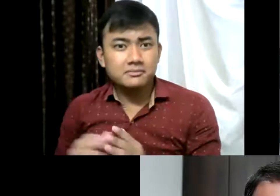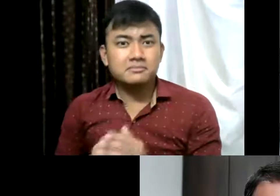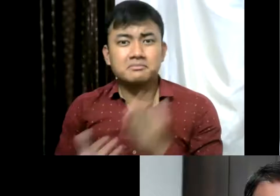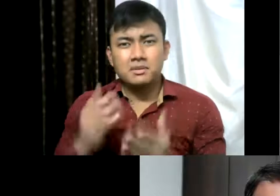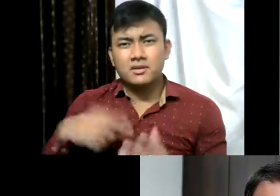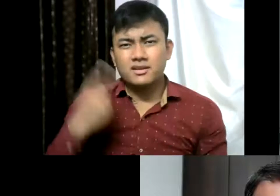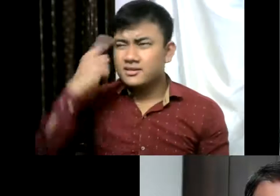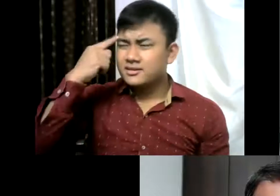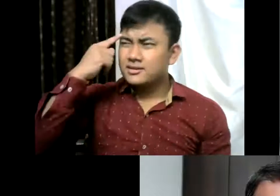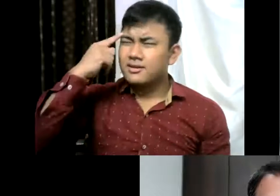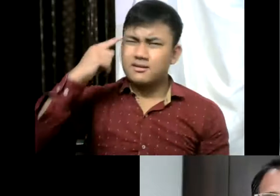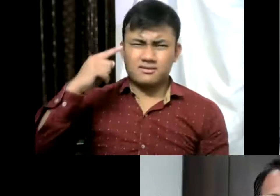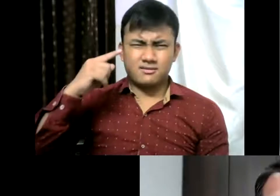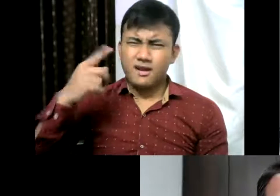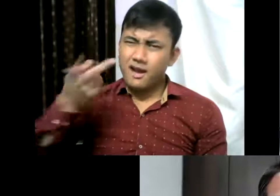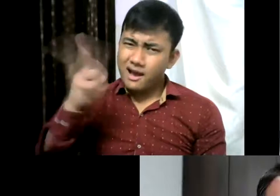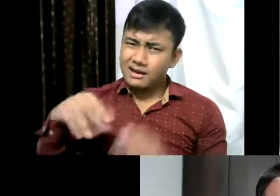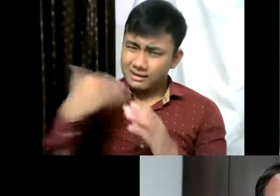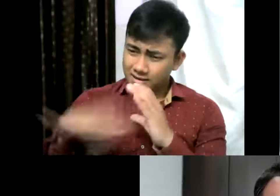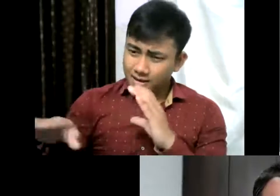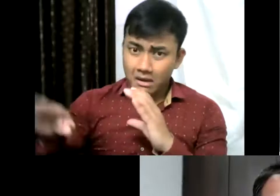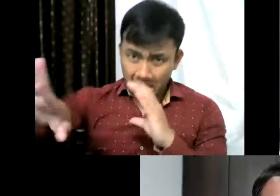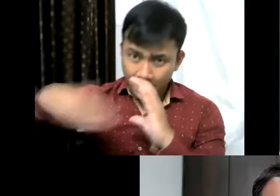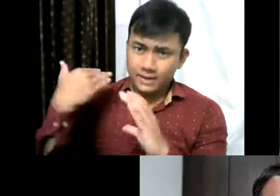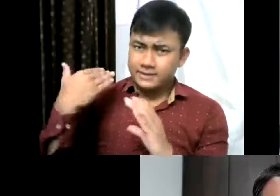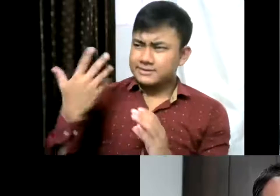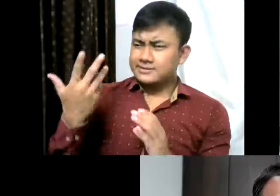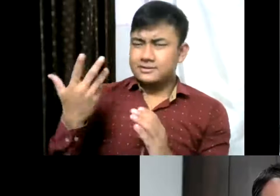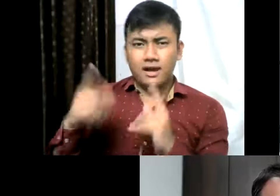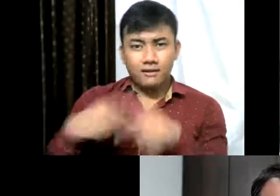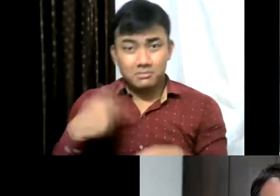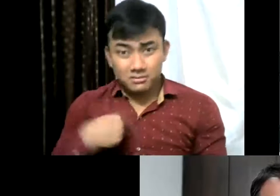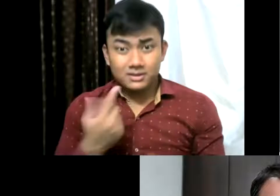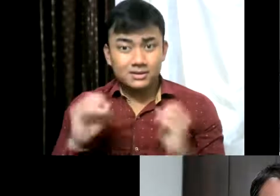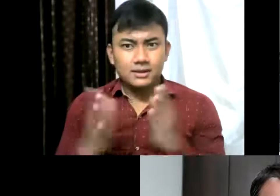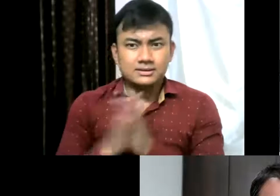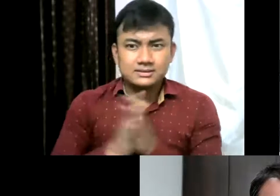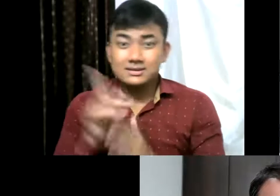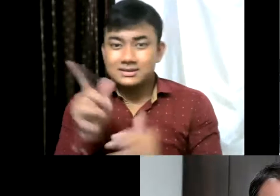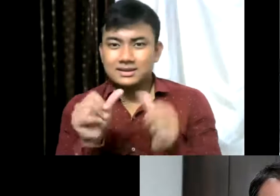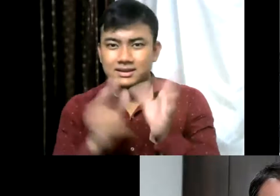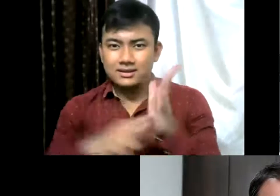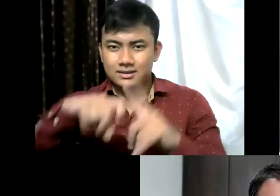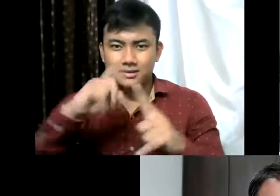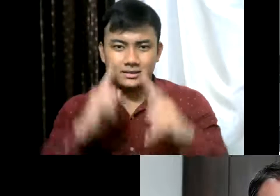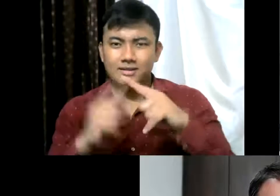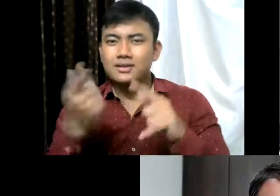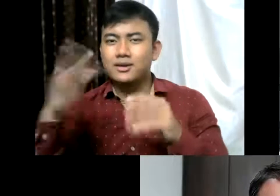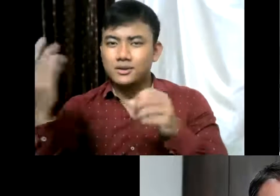rethink this don't text your ex some more as well. And I'm really excited that Ankit and Dhiren are here to dive more into